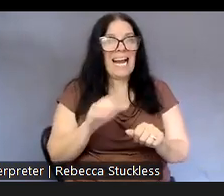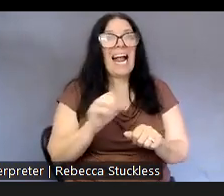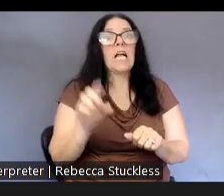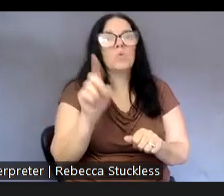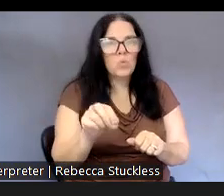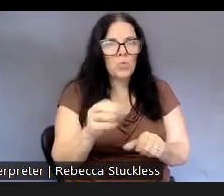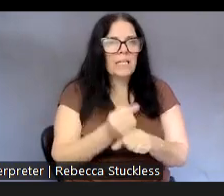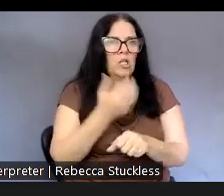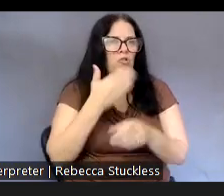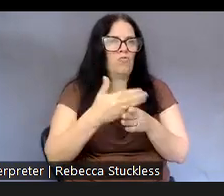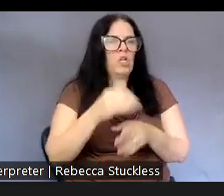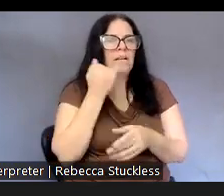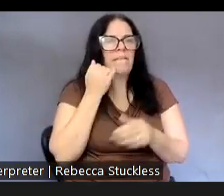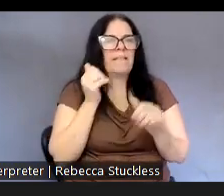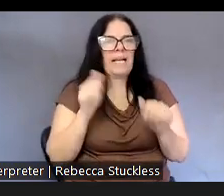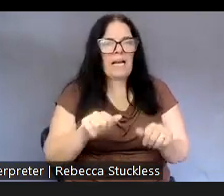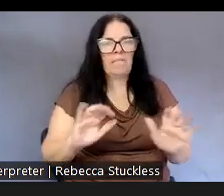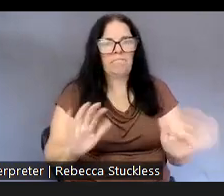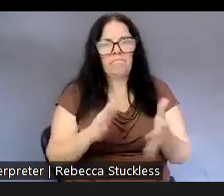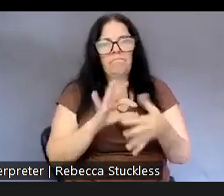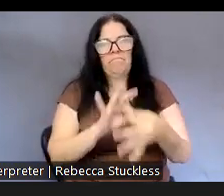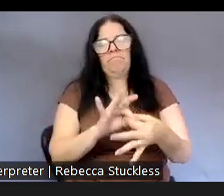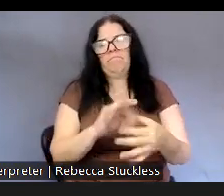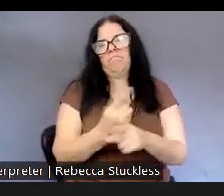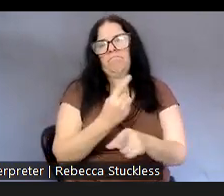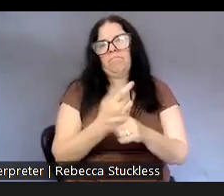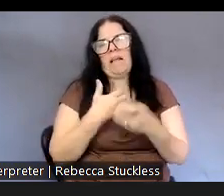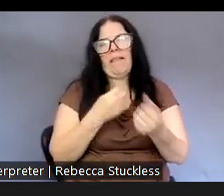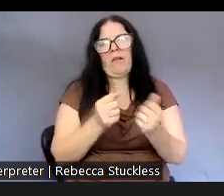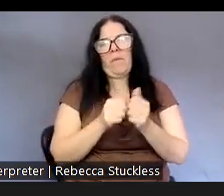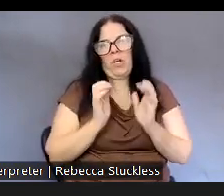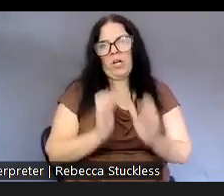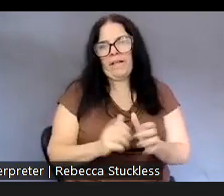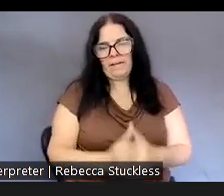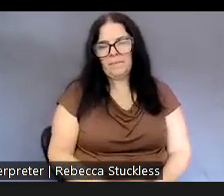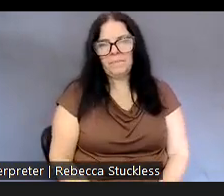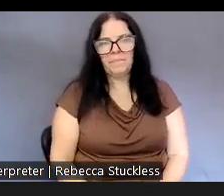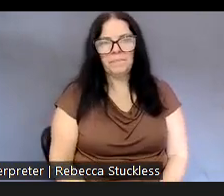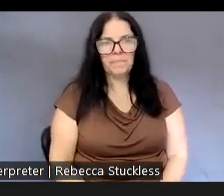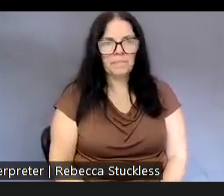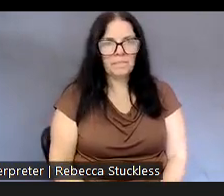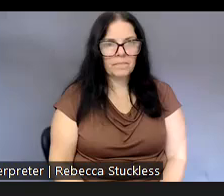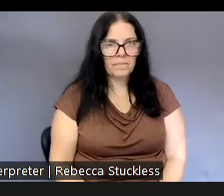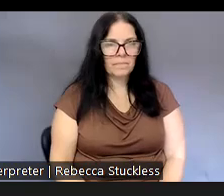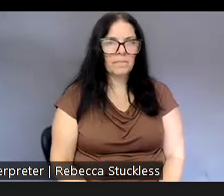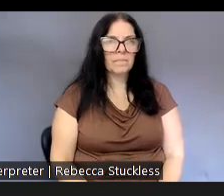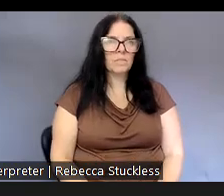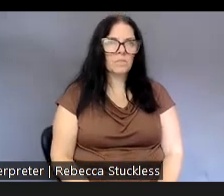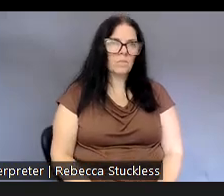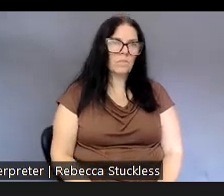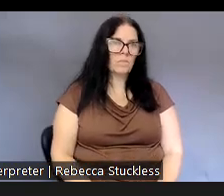they're able to foster a healthy relationship with their clients. So with that in